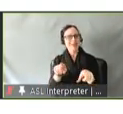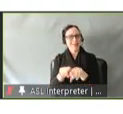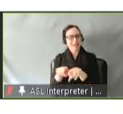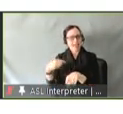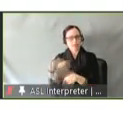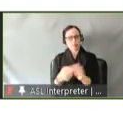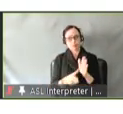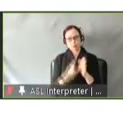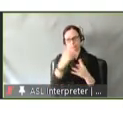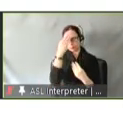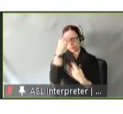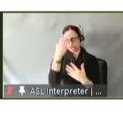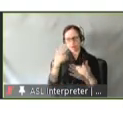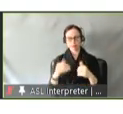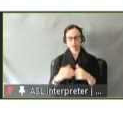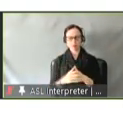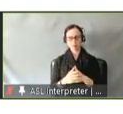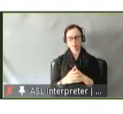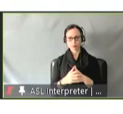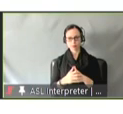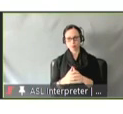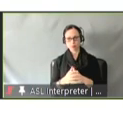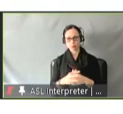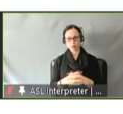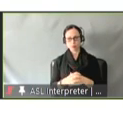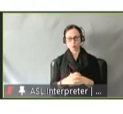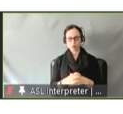data. Next slide, please.